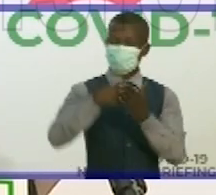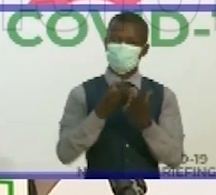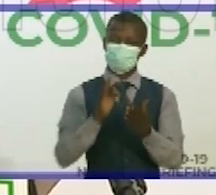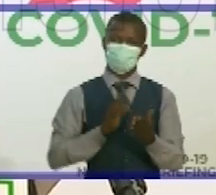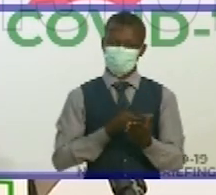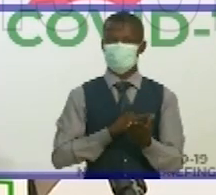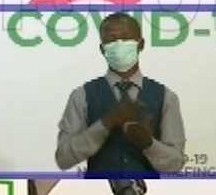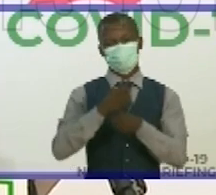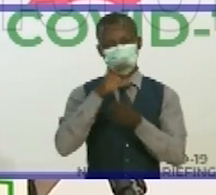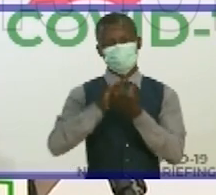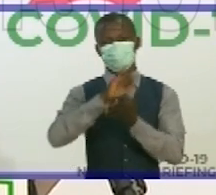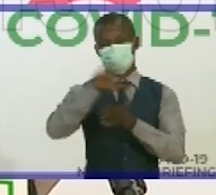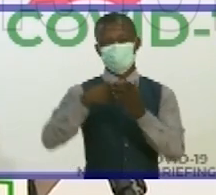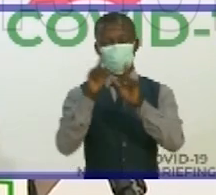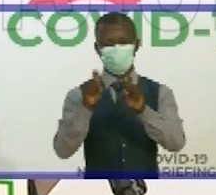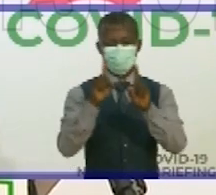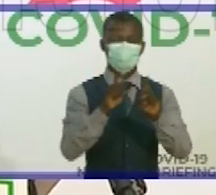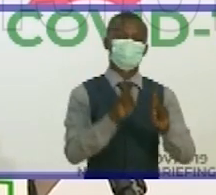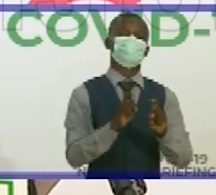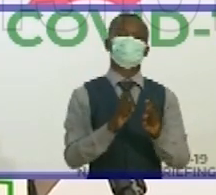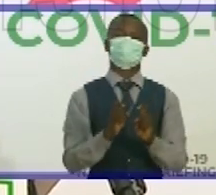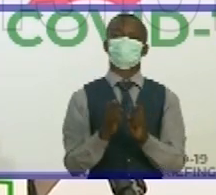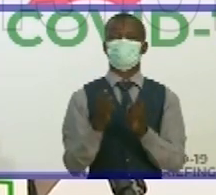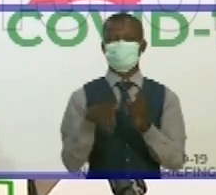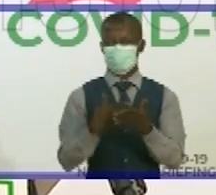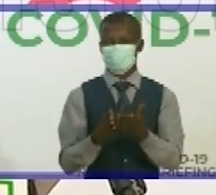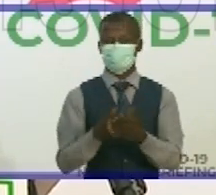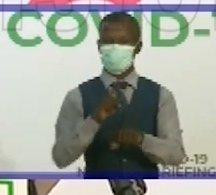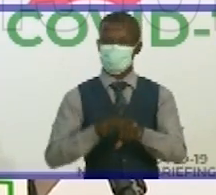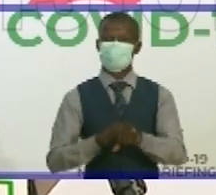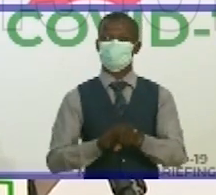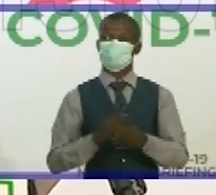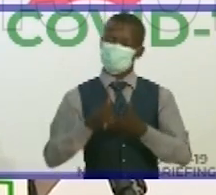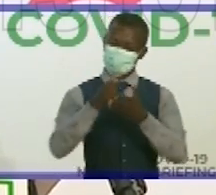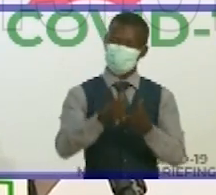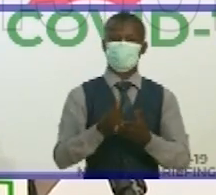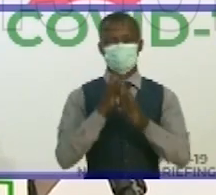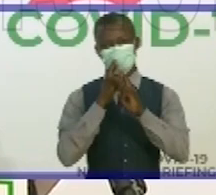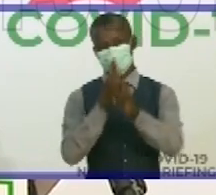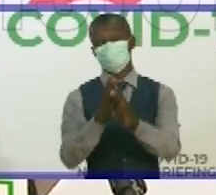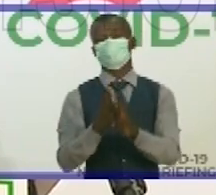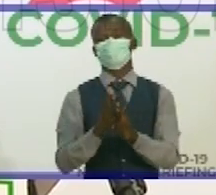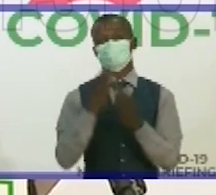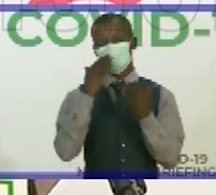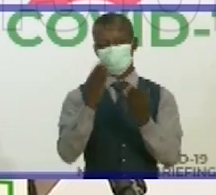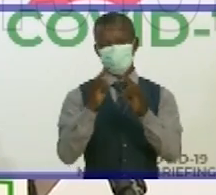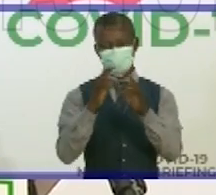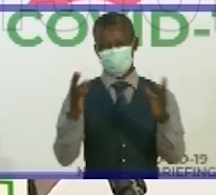test results get back to patients on time and enable the entire system to respond to this outbreak. So thank you very